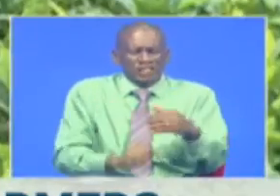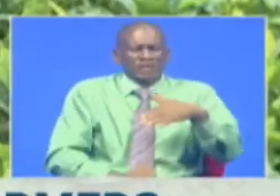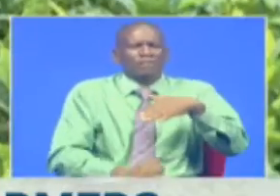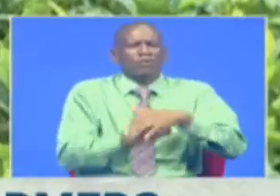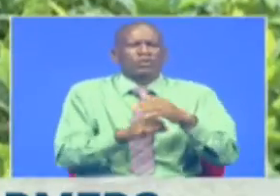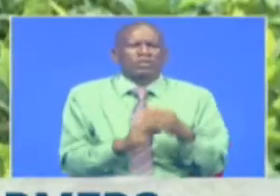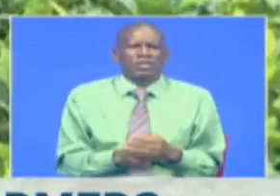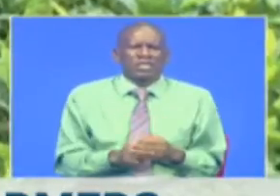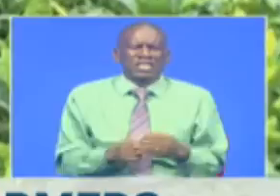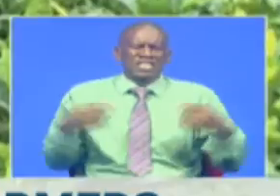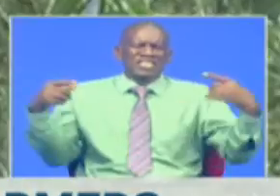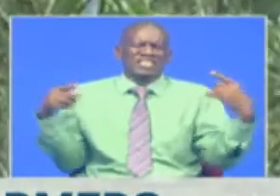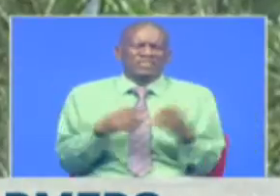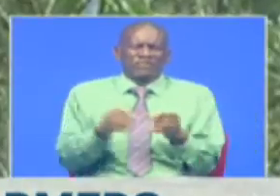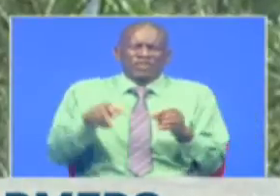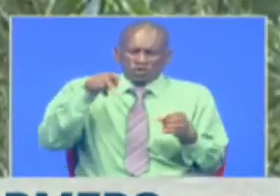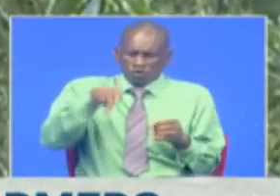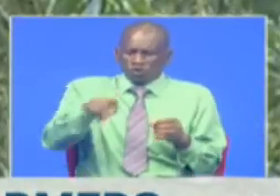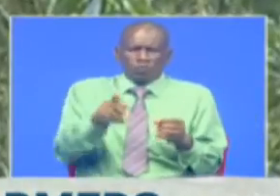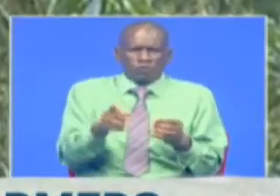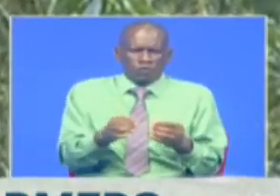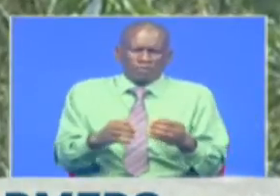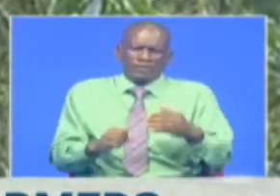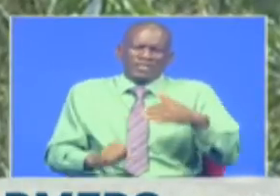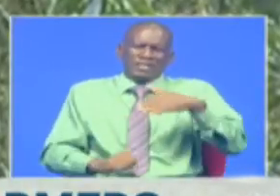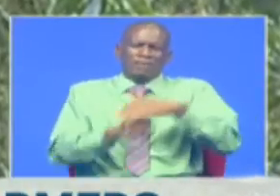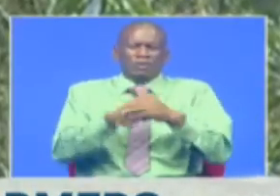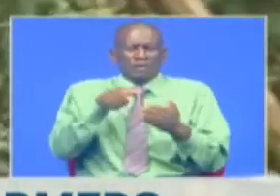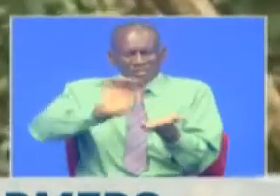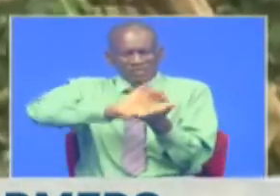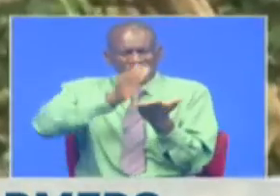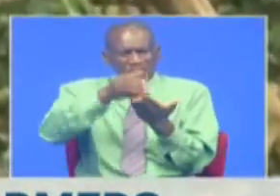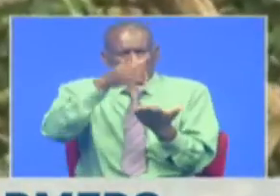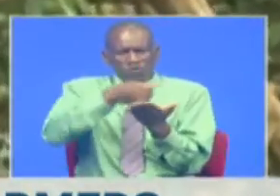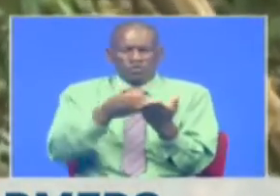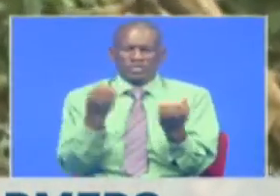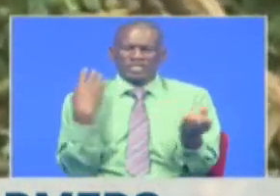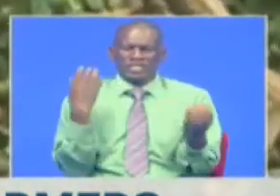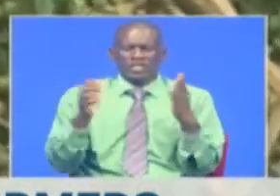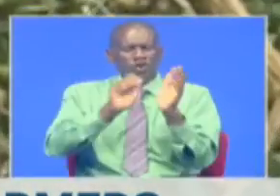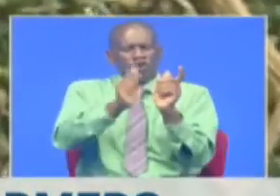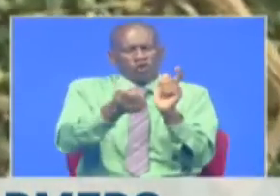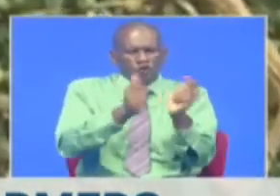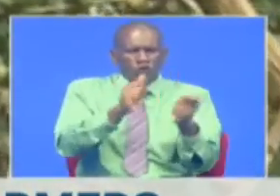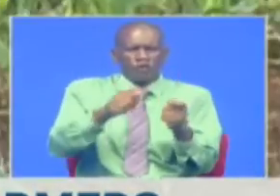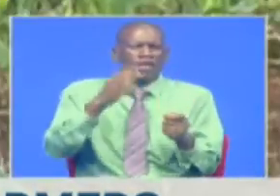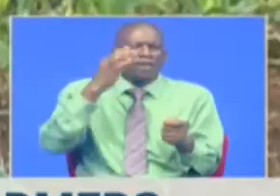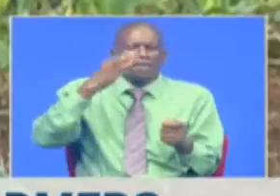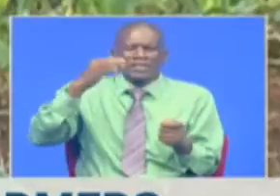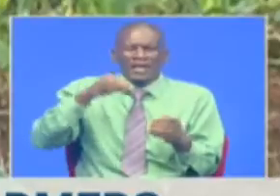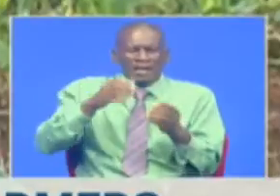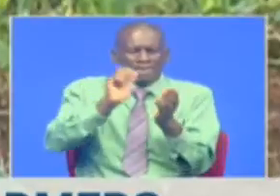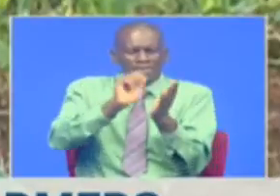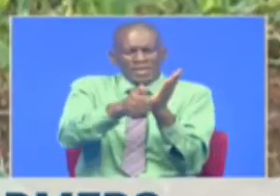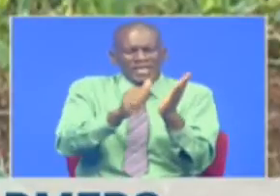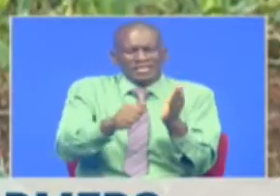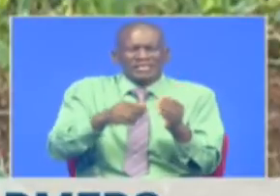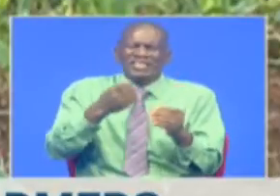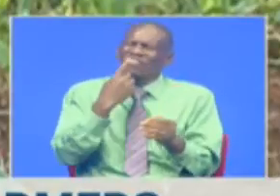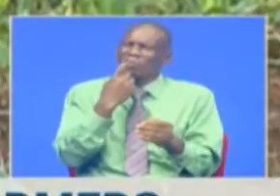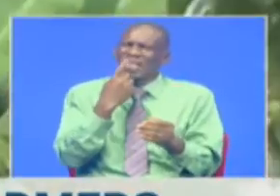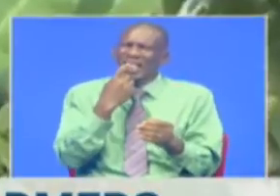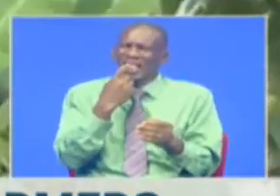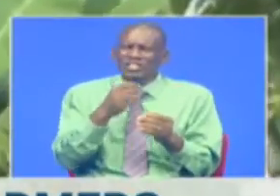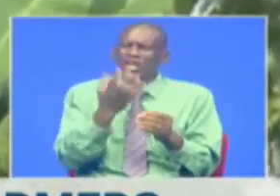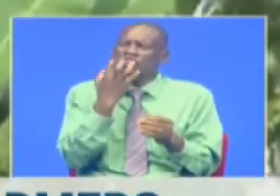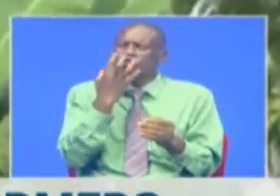A variety of crops will be covered by the fund, including tea, coffee, miraa, maize, beans, fruits,